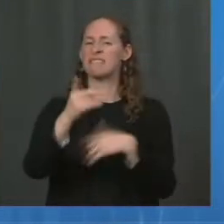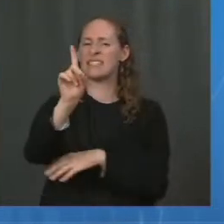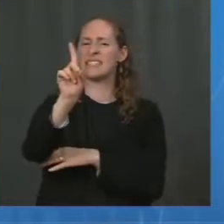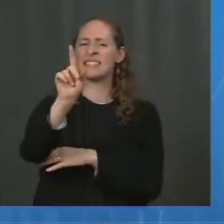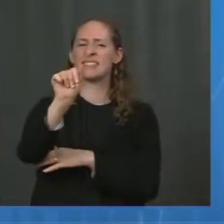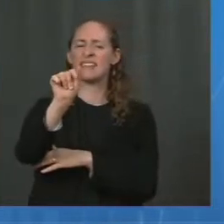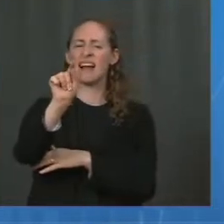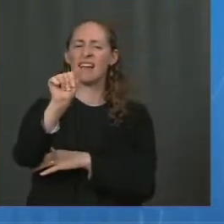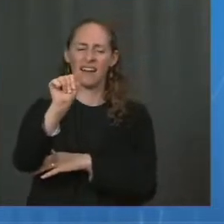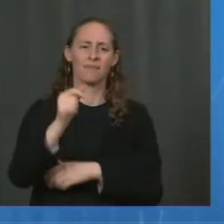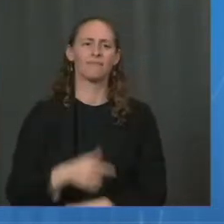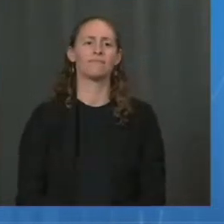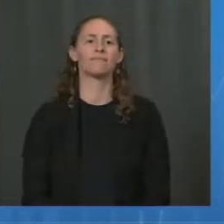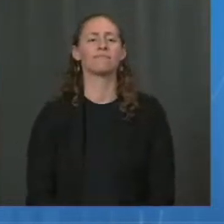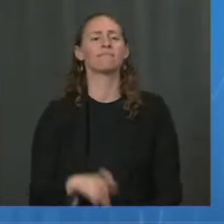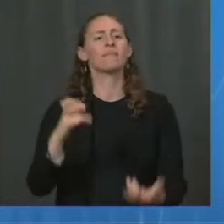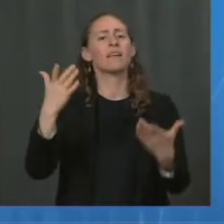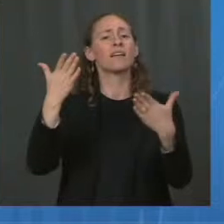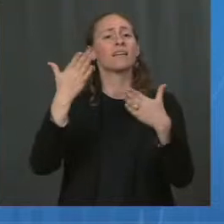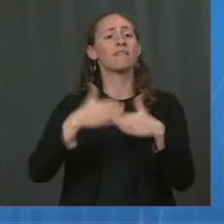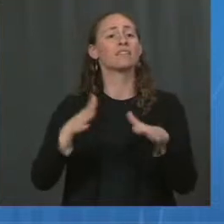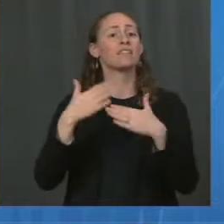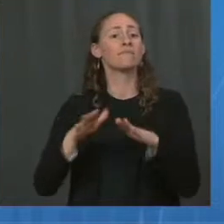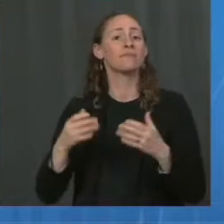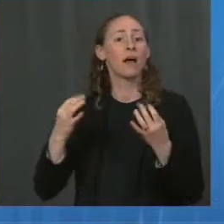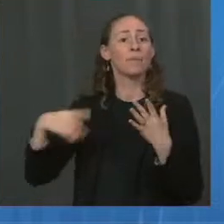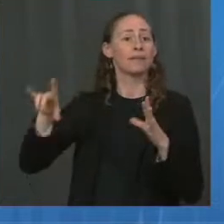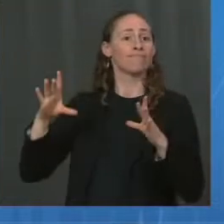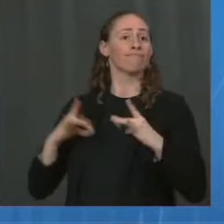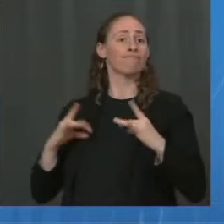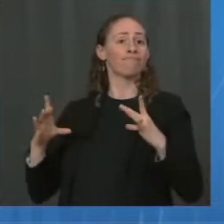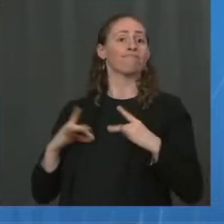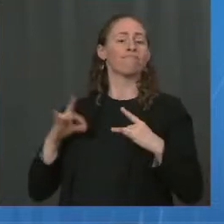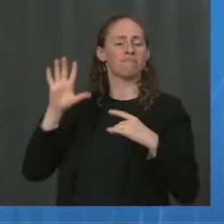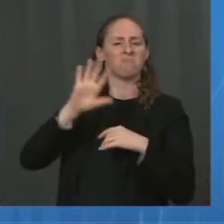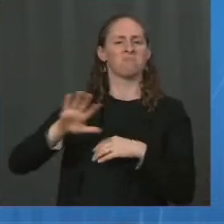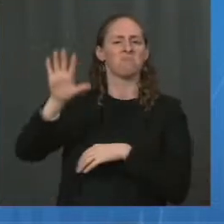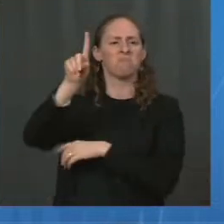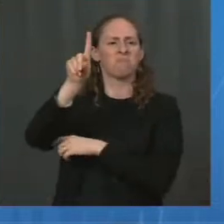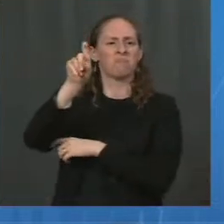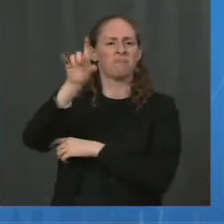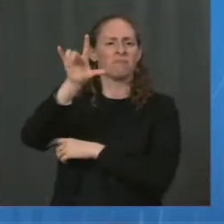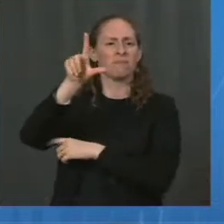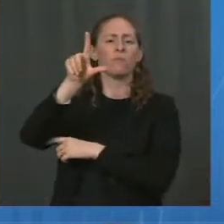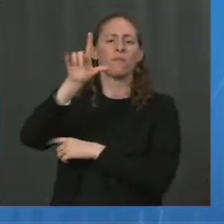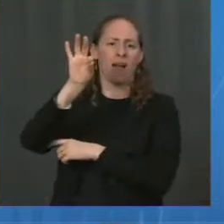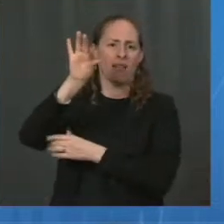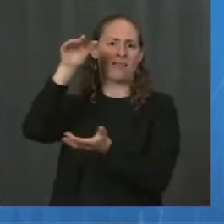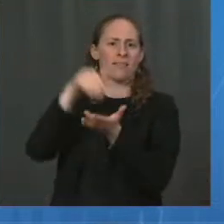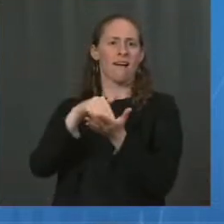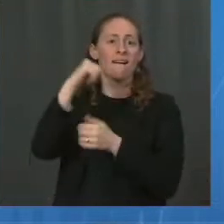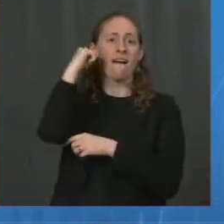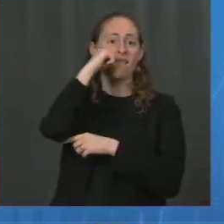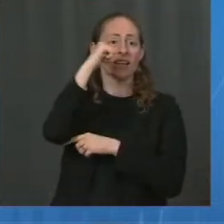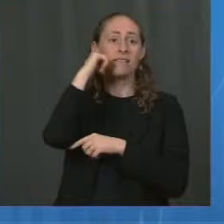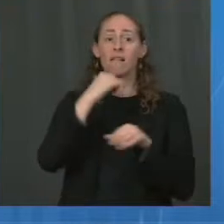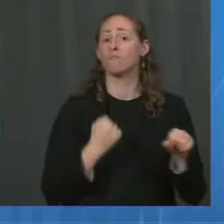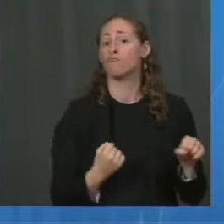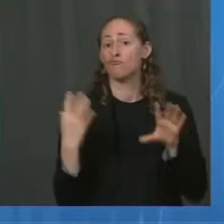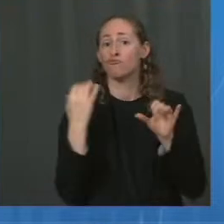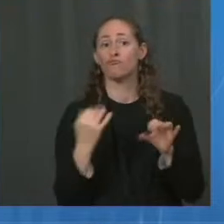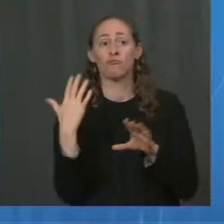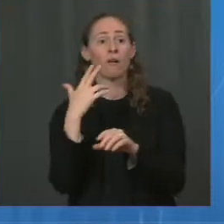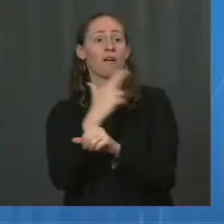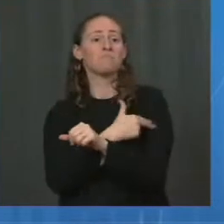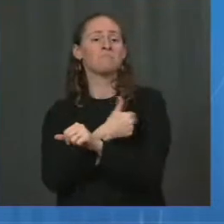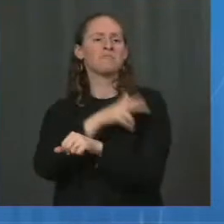about 129,000 cases per day. Our 7-day average of hospital admissions is about 11,500 cases